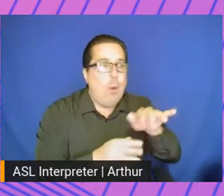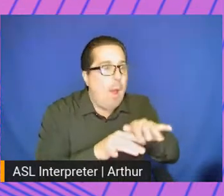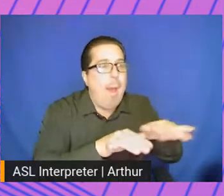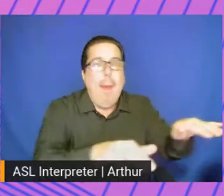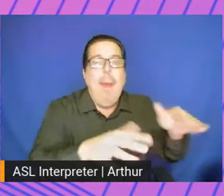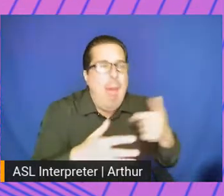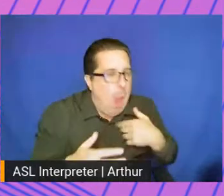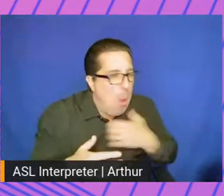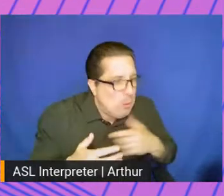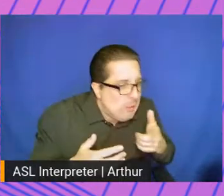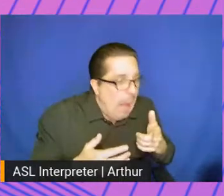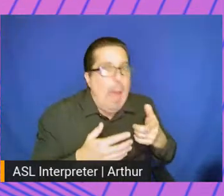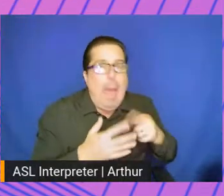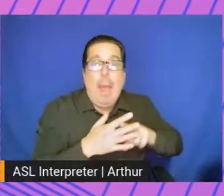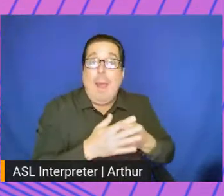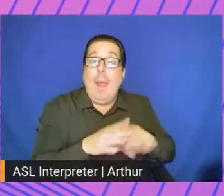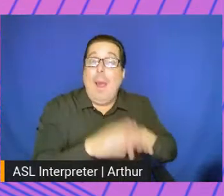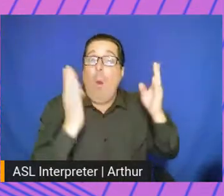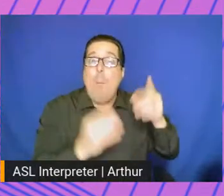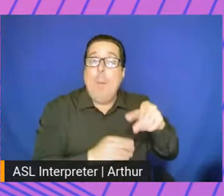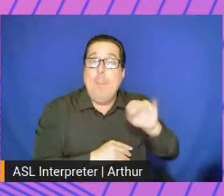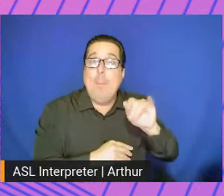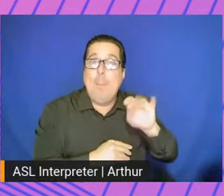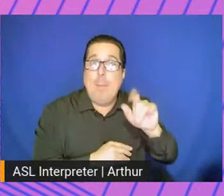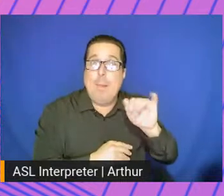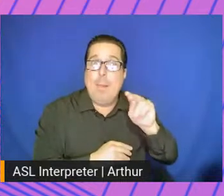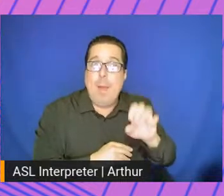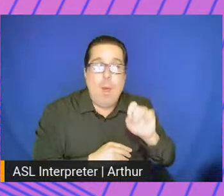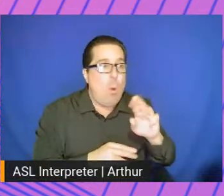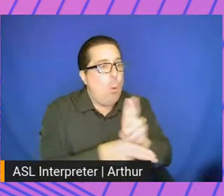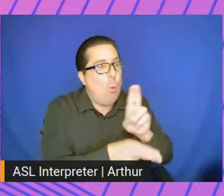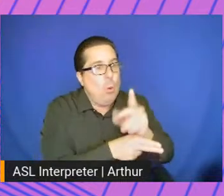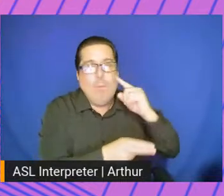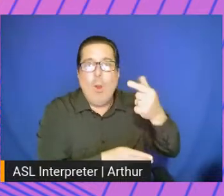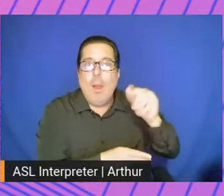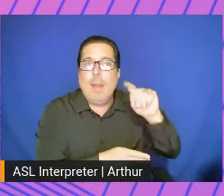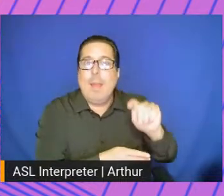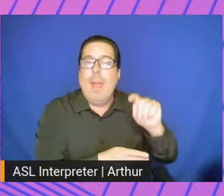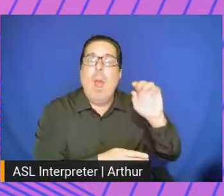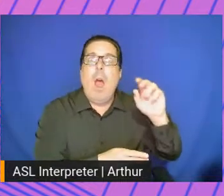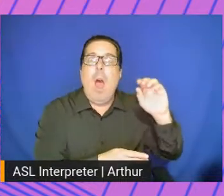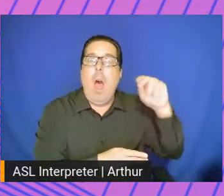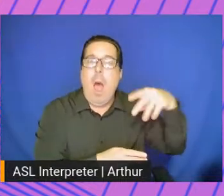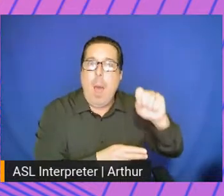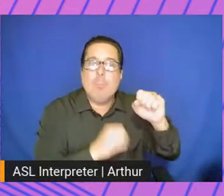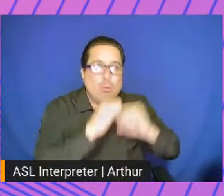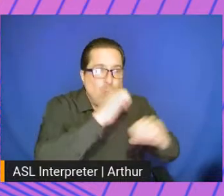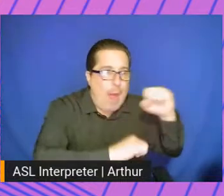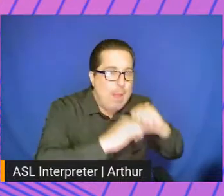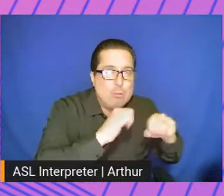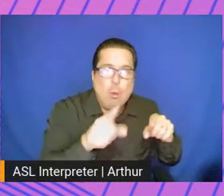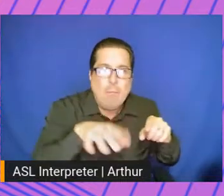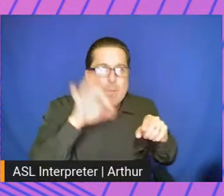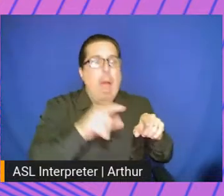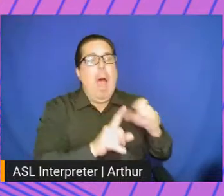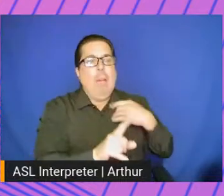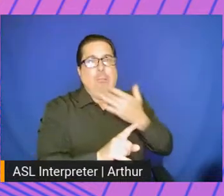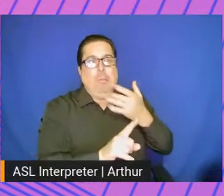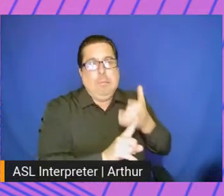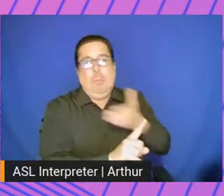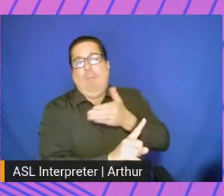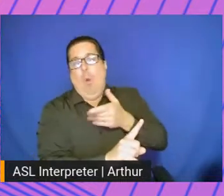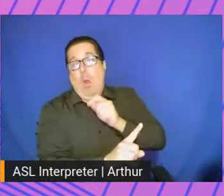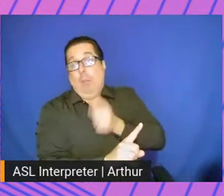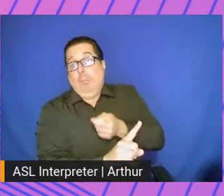which might kick off a pipeline or which might be used for a Git ops strategy. So you can find that, especially for developers, this